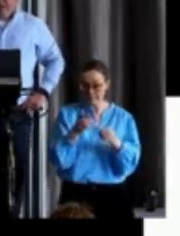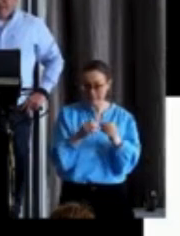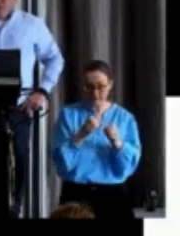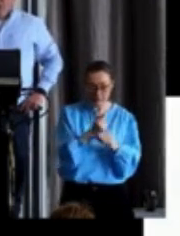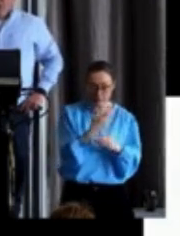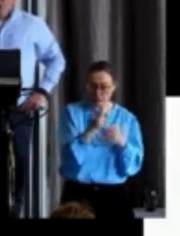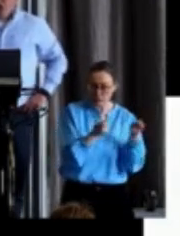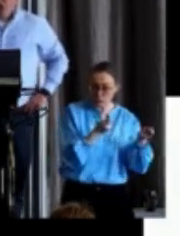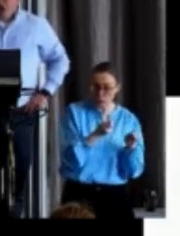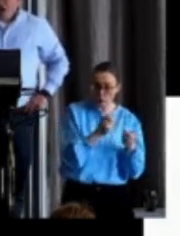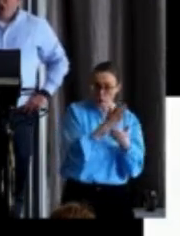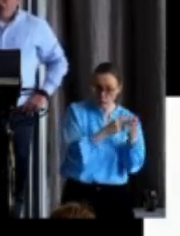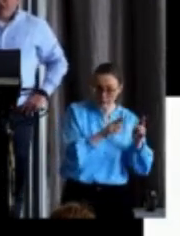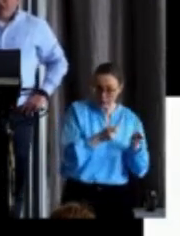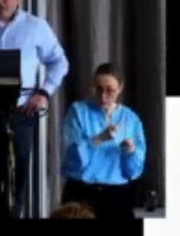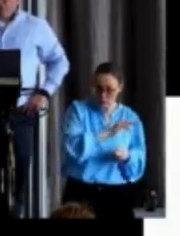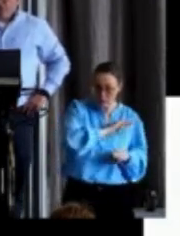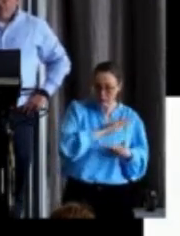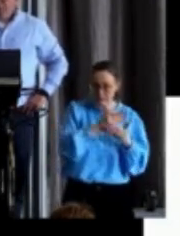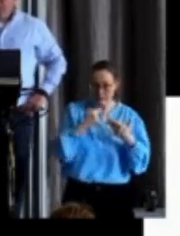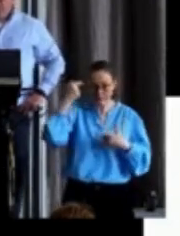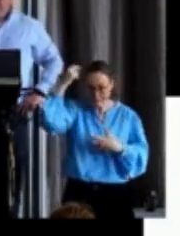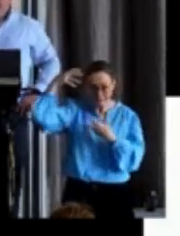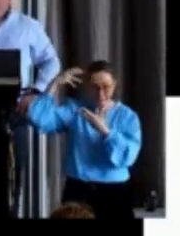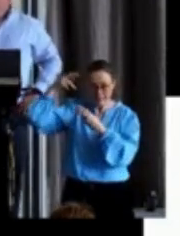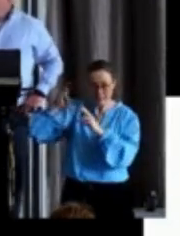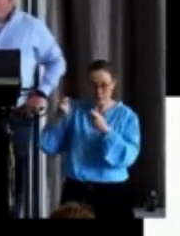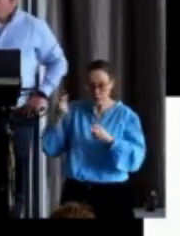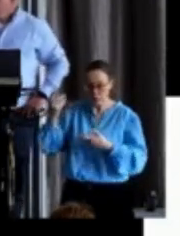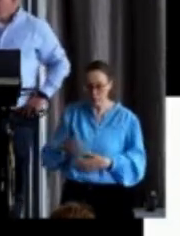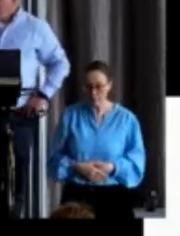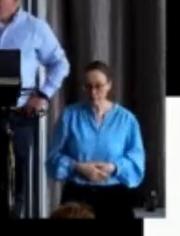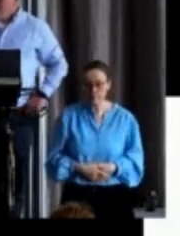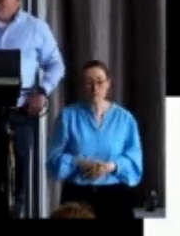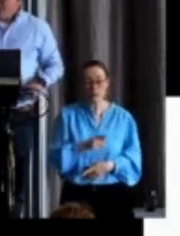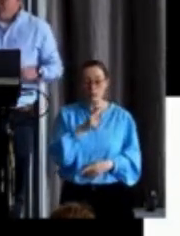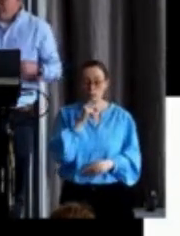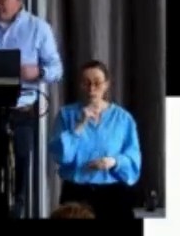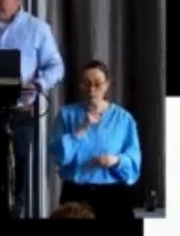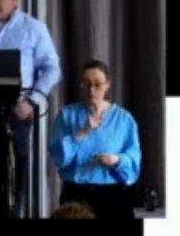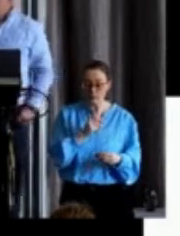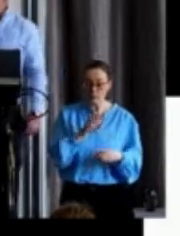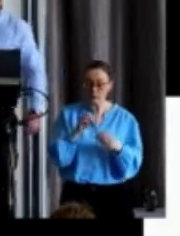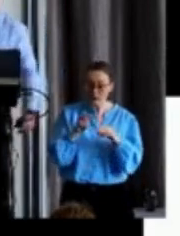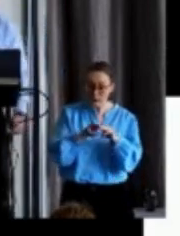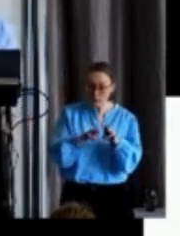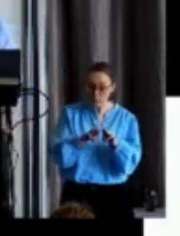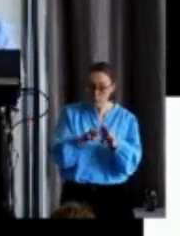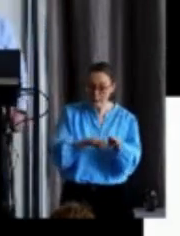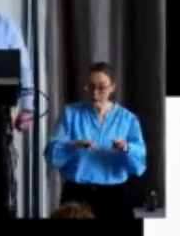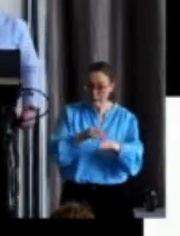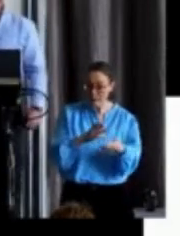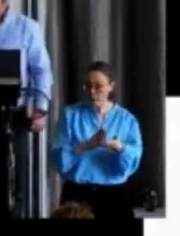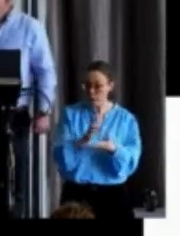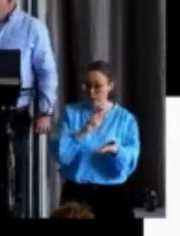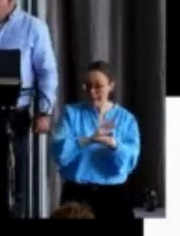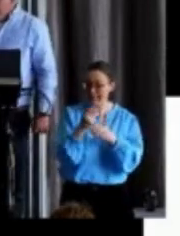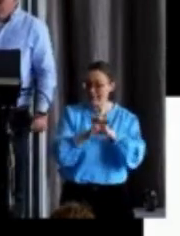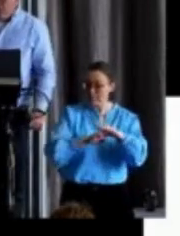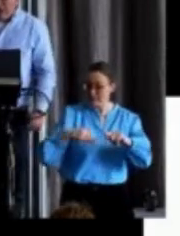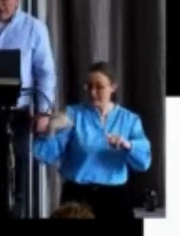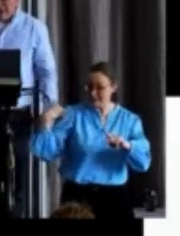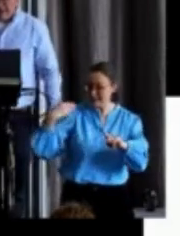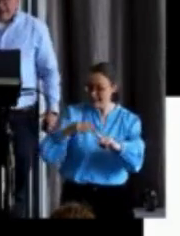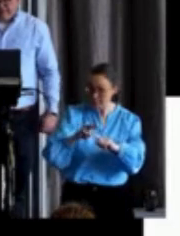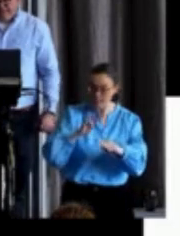suppose this is why we chose long-term engagement with people with epilepsy over the course of 18 months to really get a sense of how people were experiencing